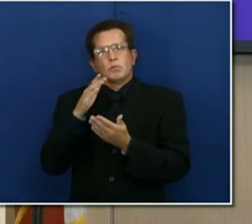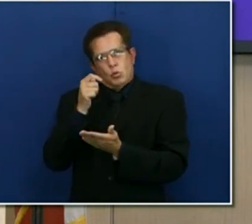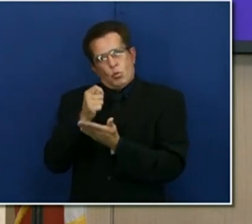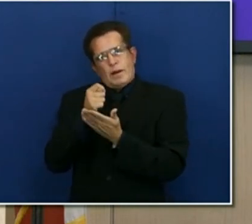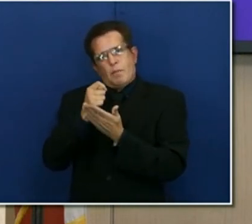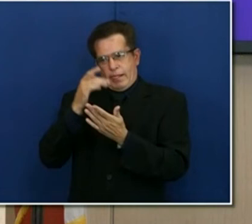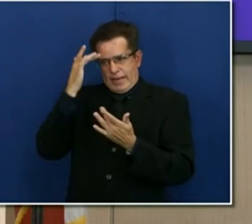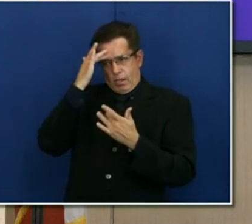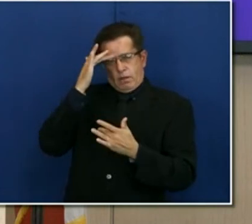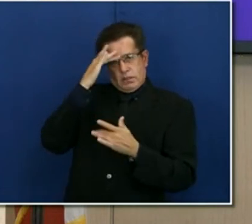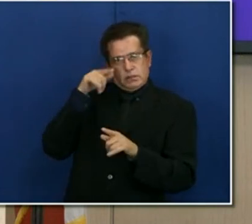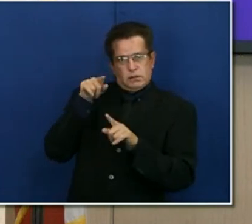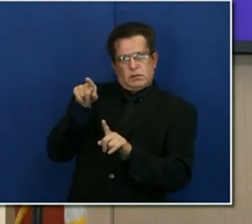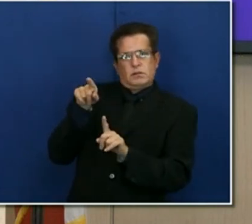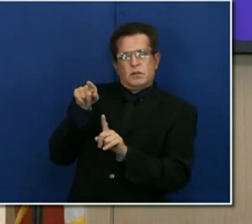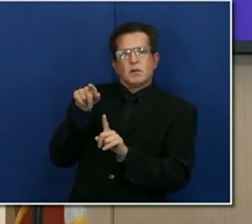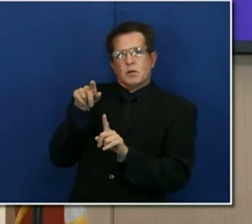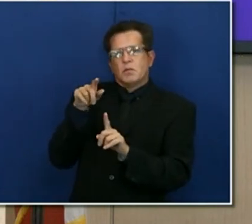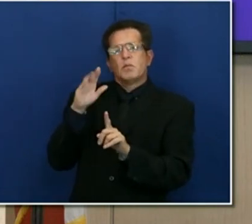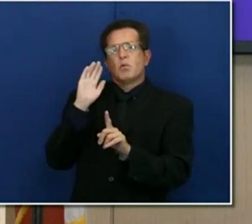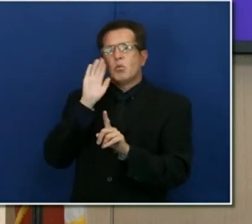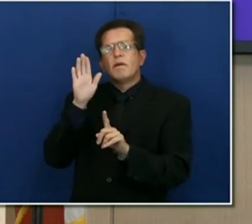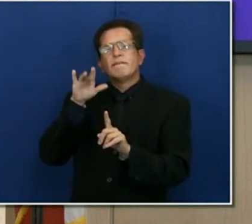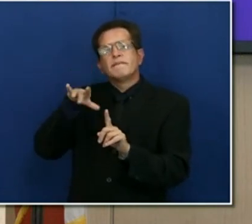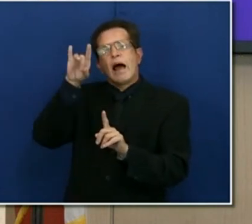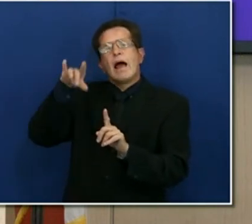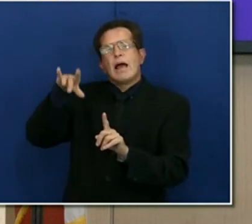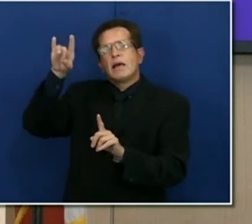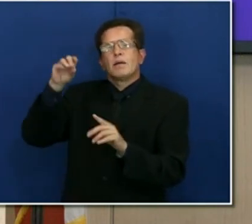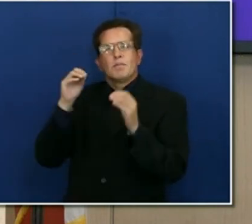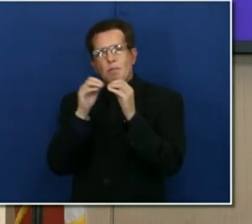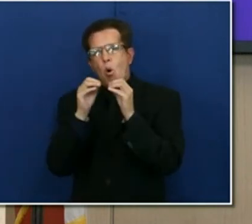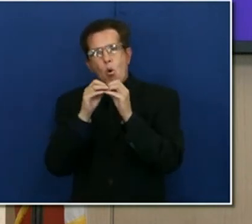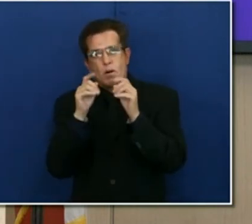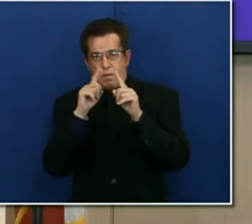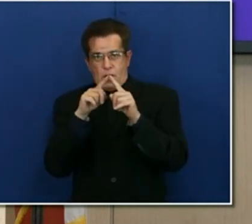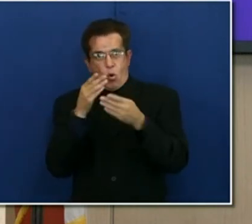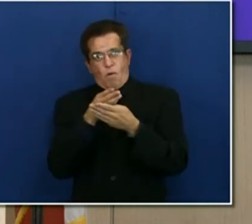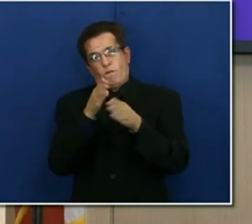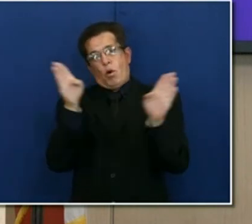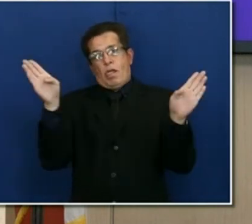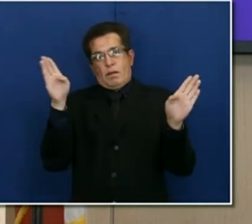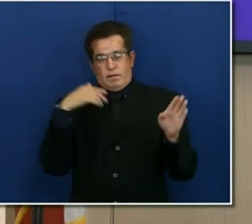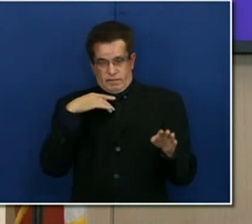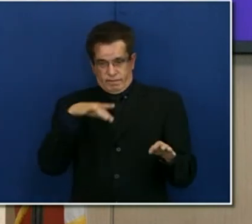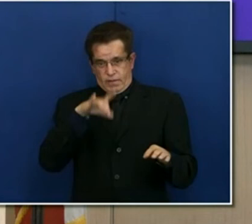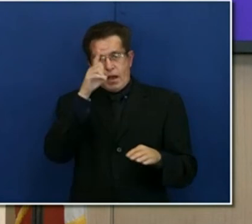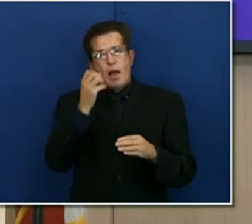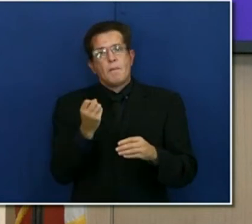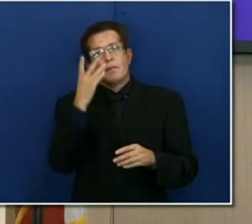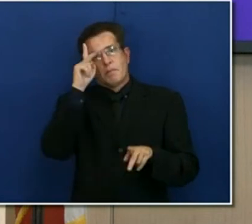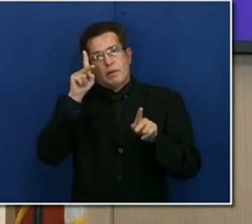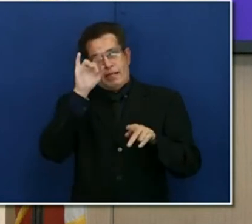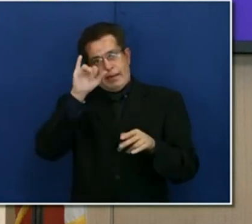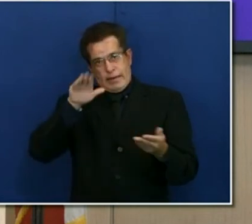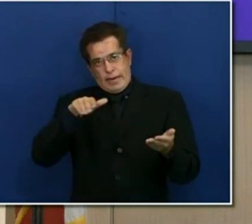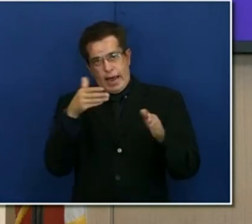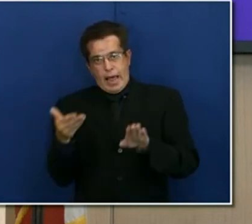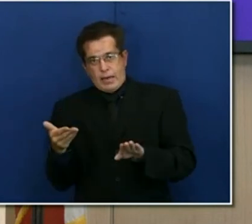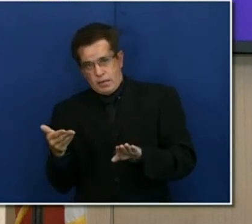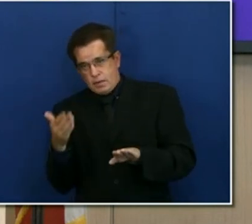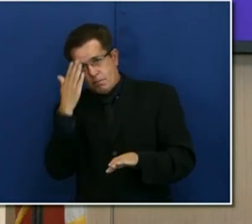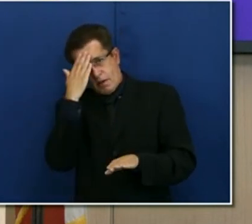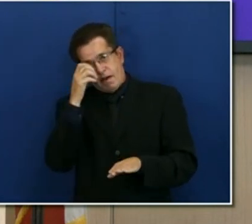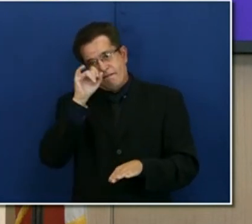illnesses. But I would say overall, the number of deaths that have occurred that are related to